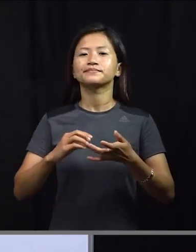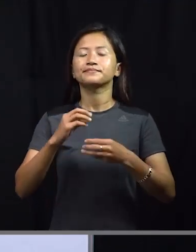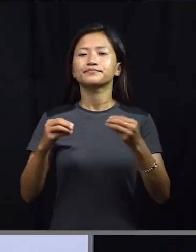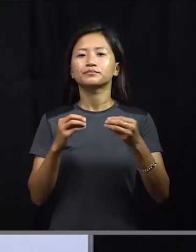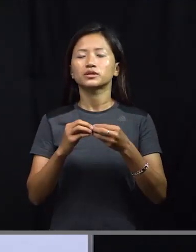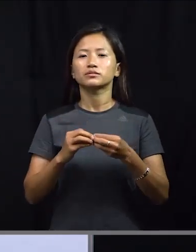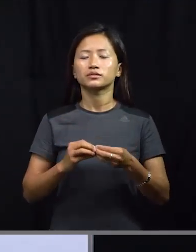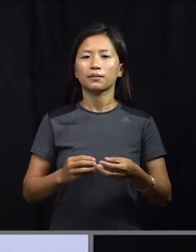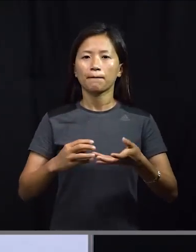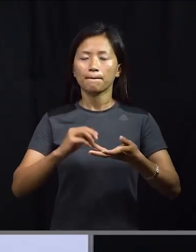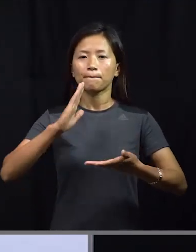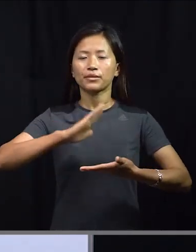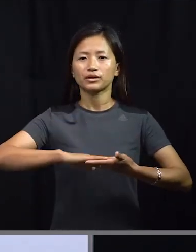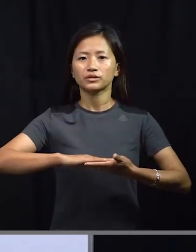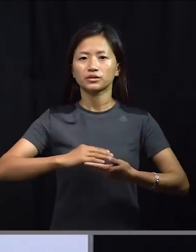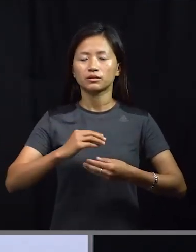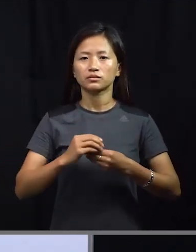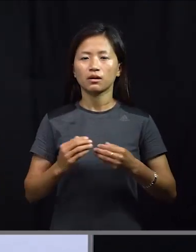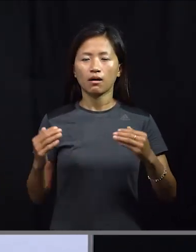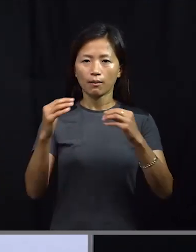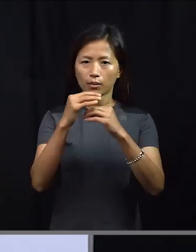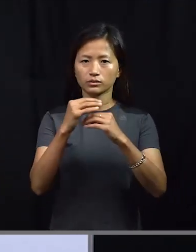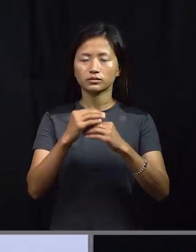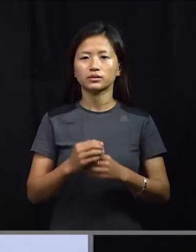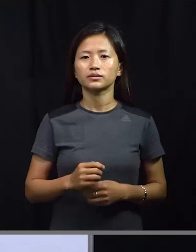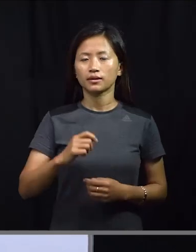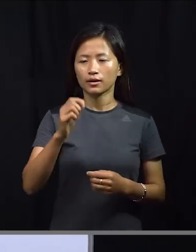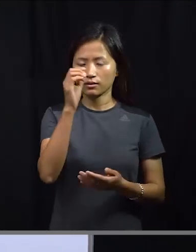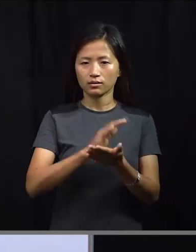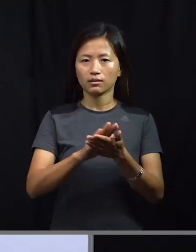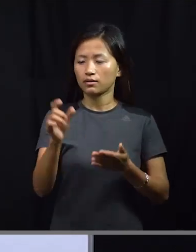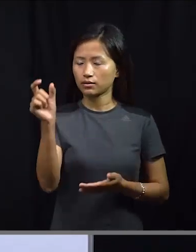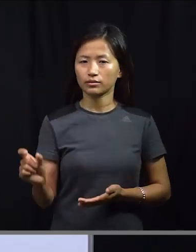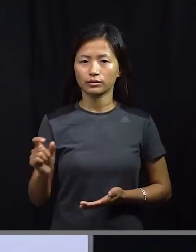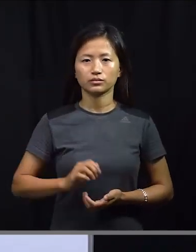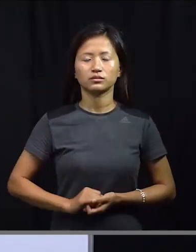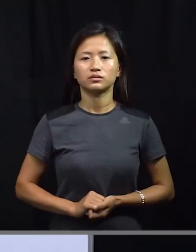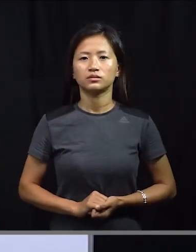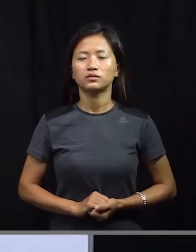the Hindus. I repeat again, marriage among the Hindus. Okay, now,